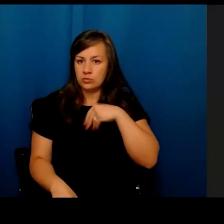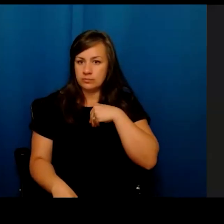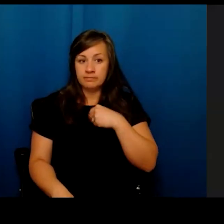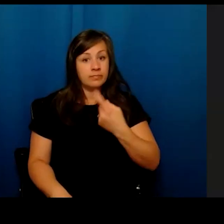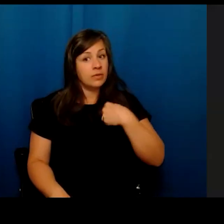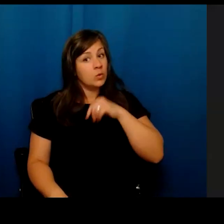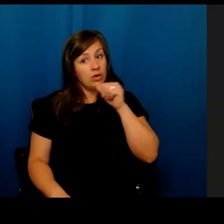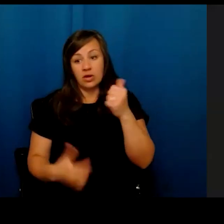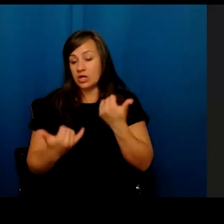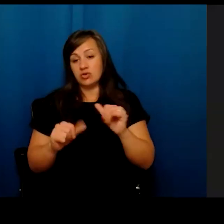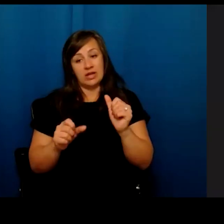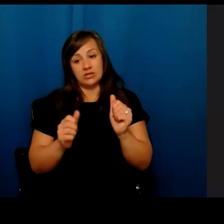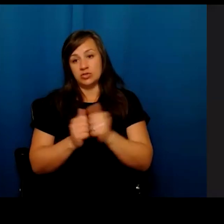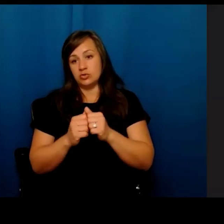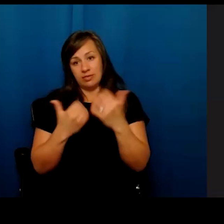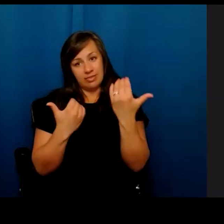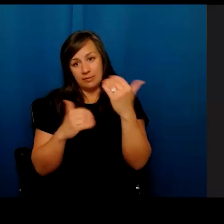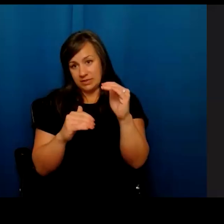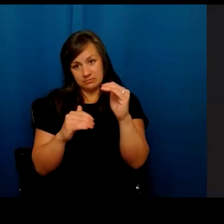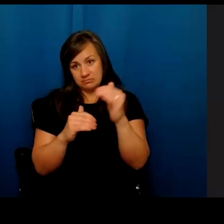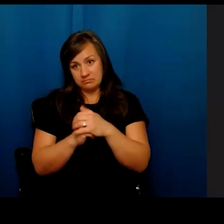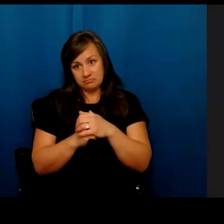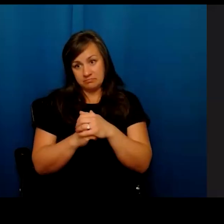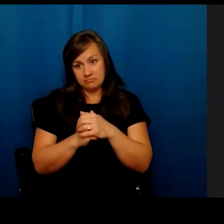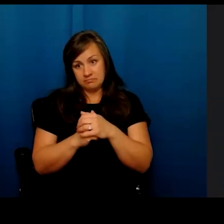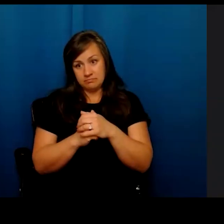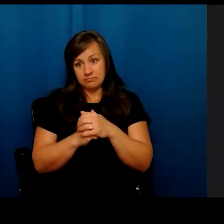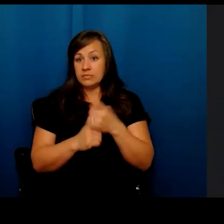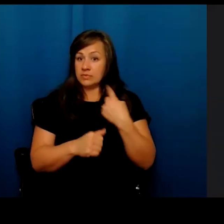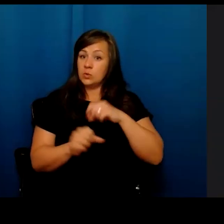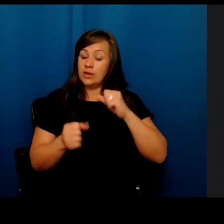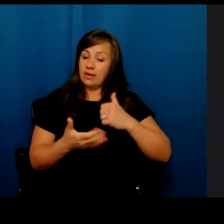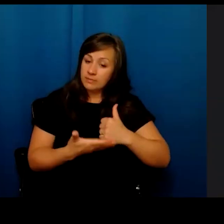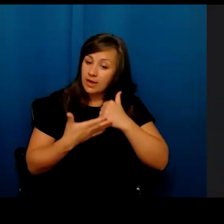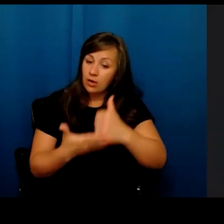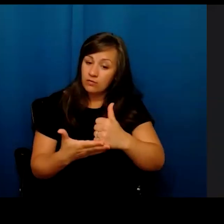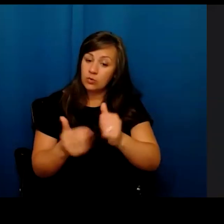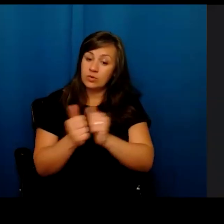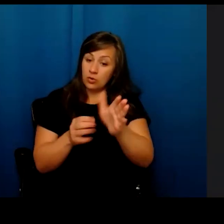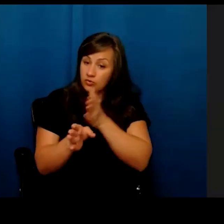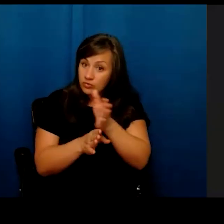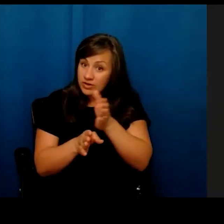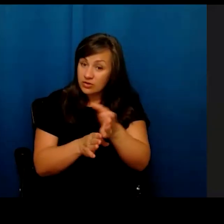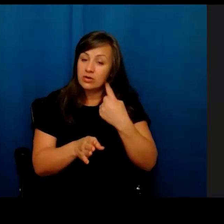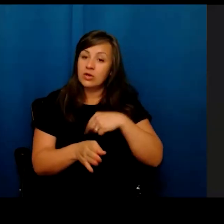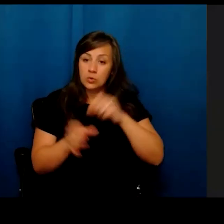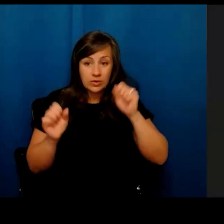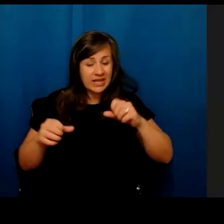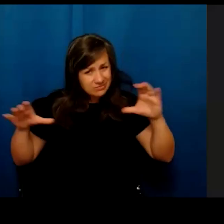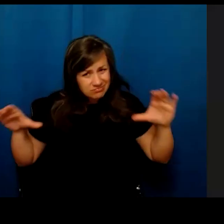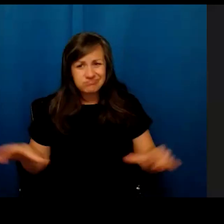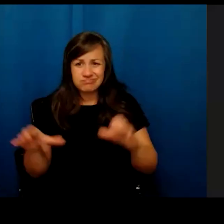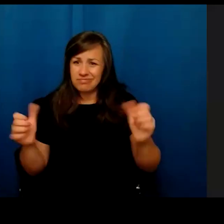you back. And particularly when it's something we can do that can be helpful for your career, we absolutely, to the best that we